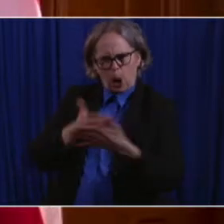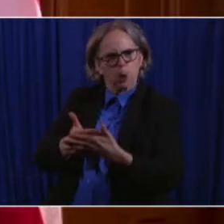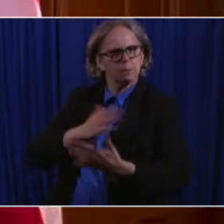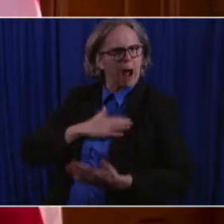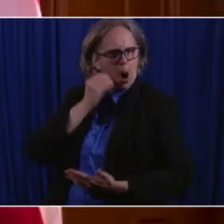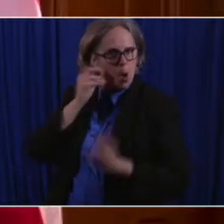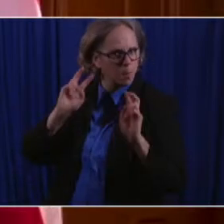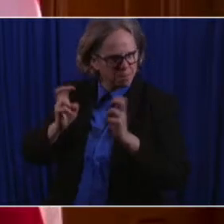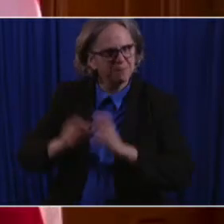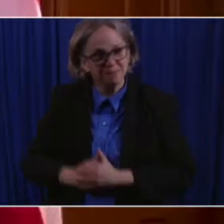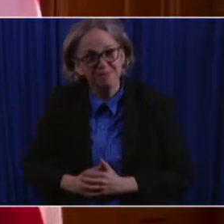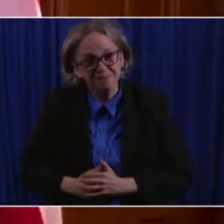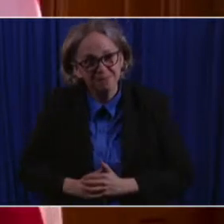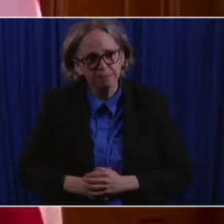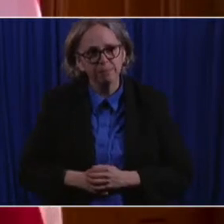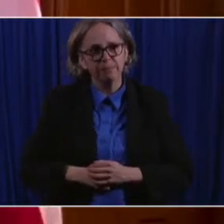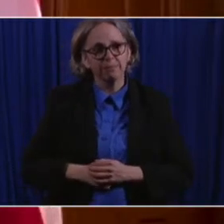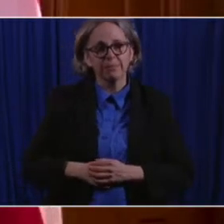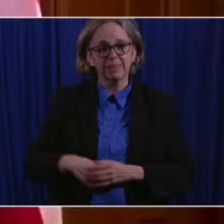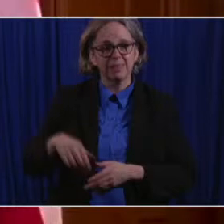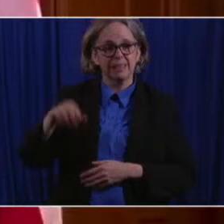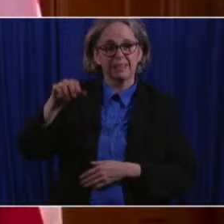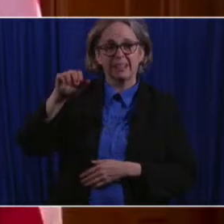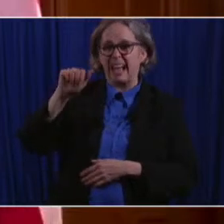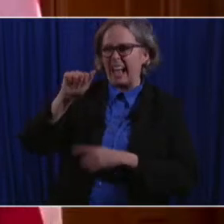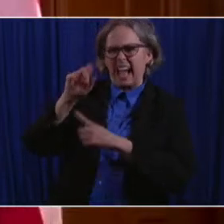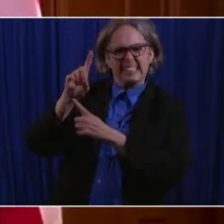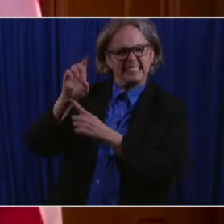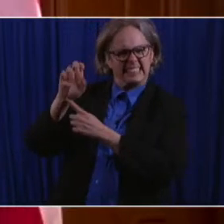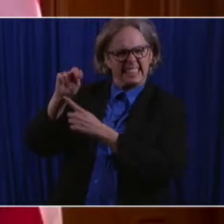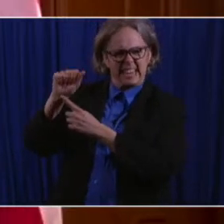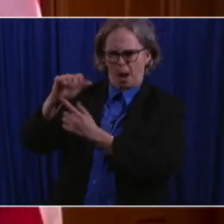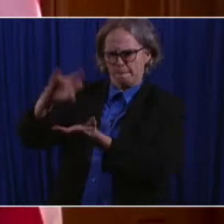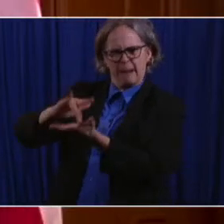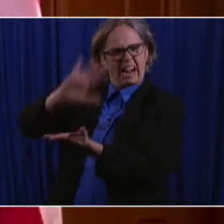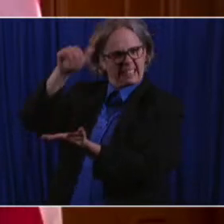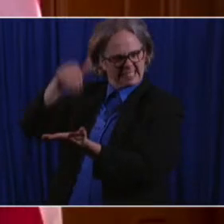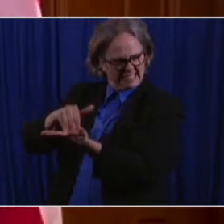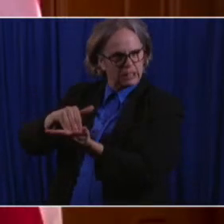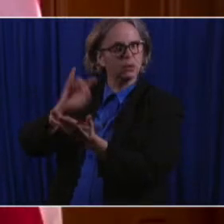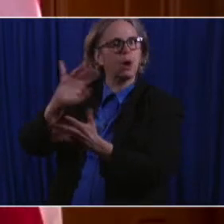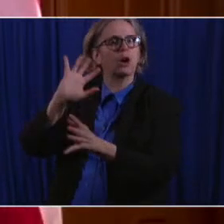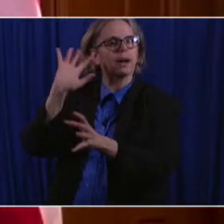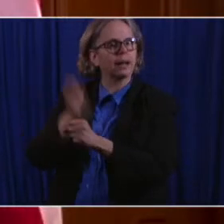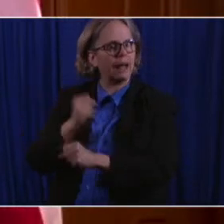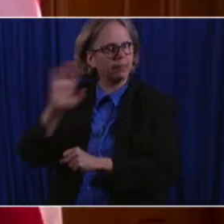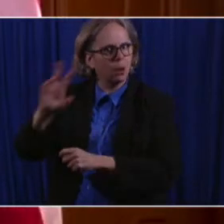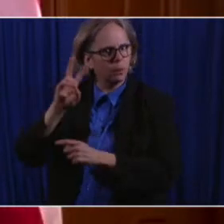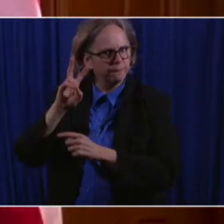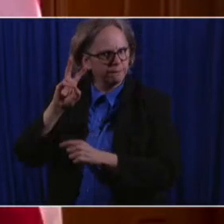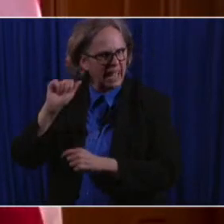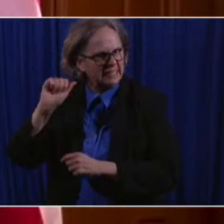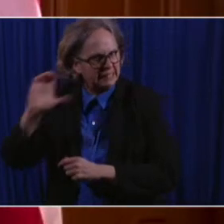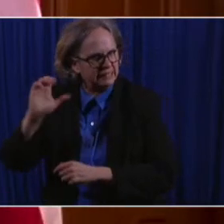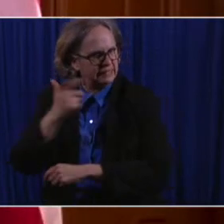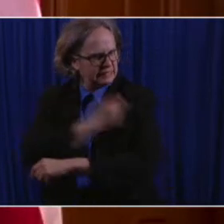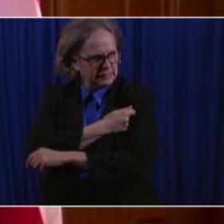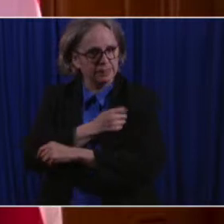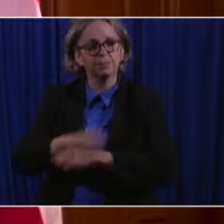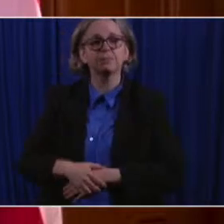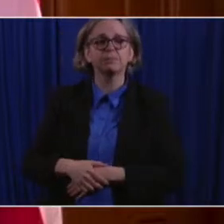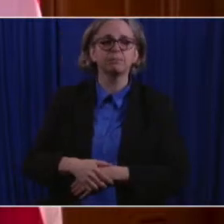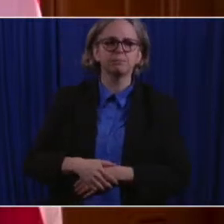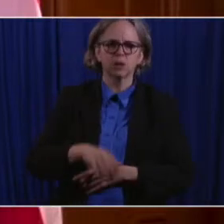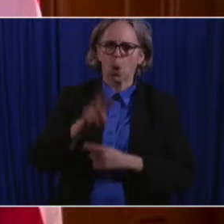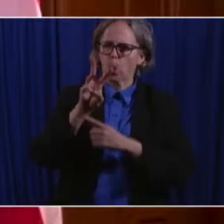have 3 more. Adena Medical Education Center in Ross County will have 2,500 doses a week. Wayne Street Medical